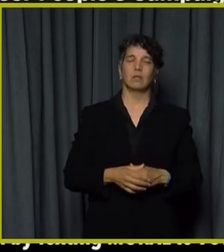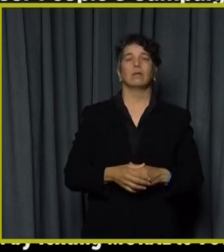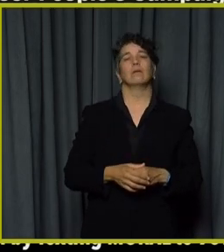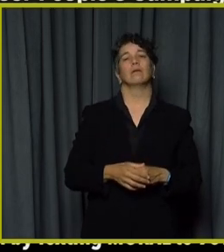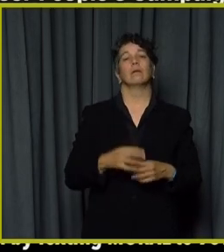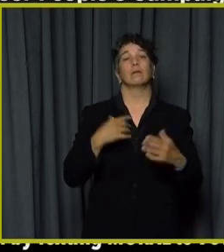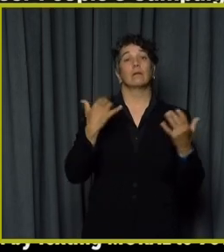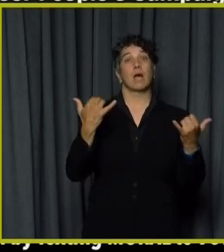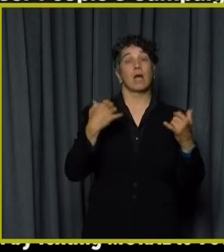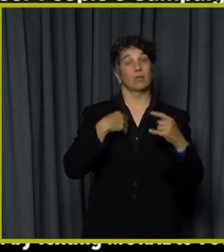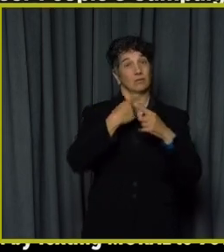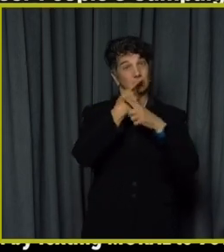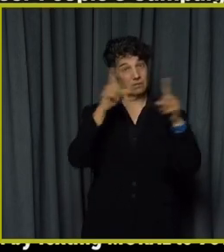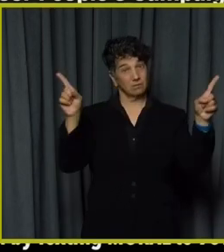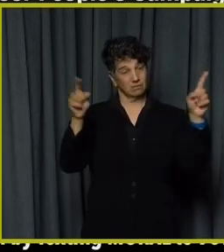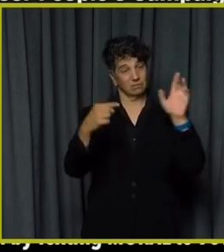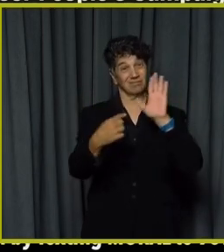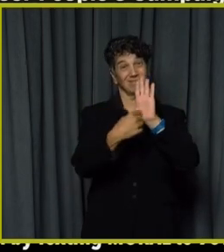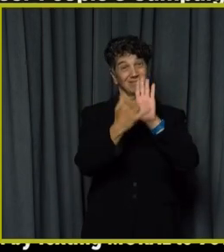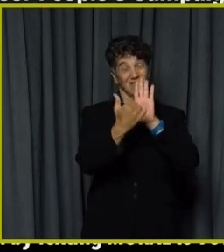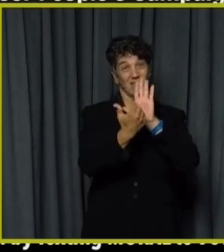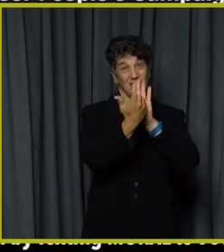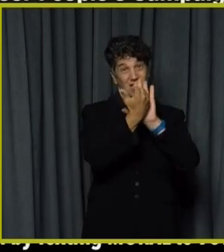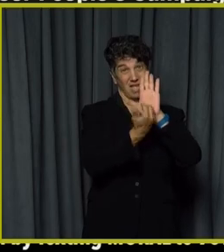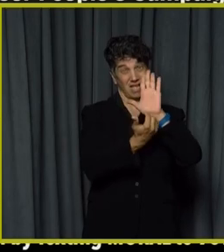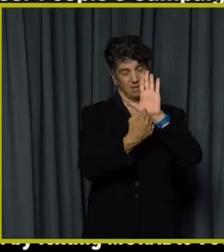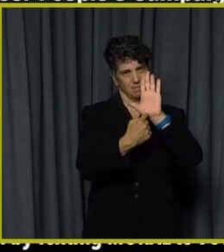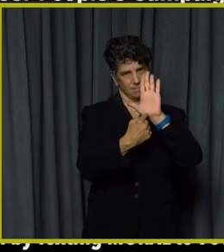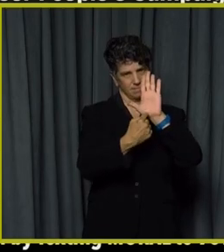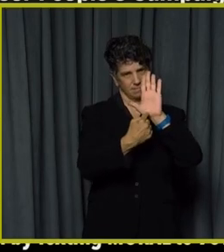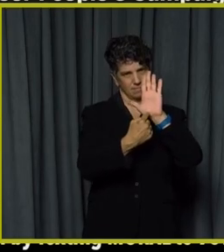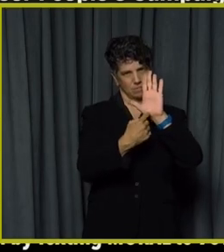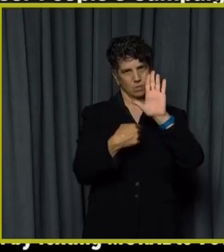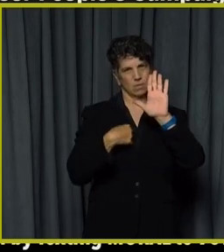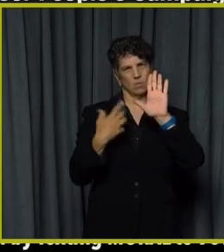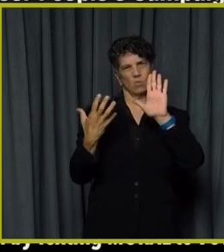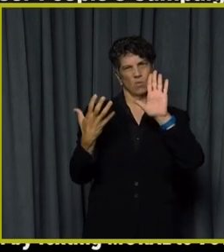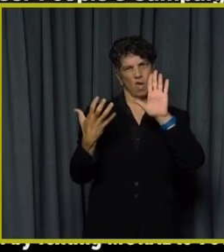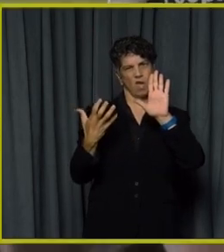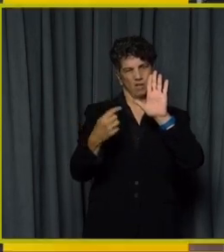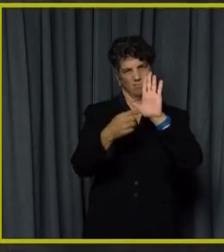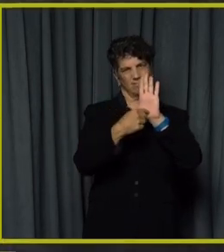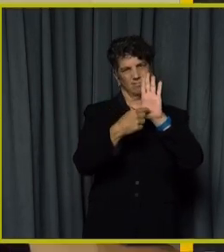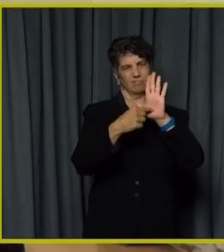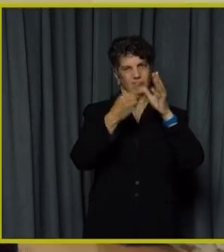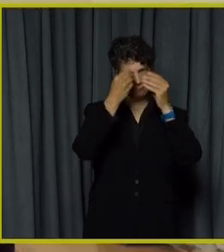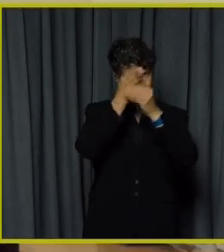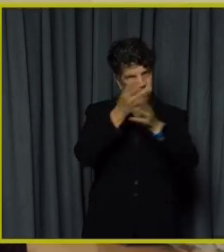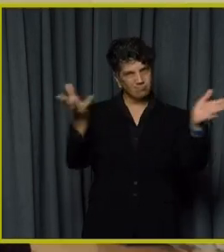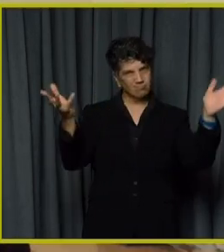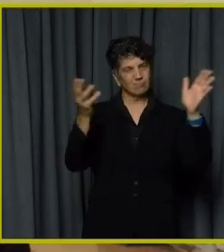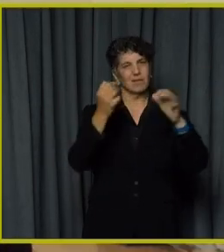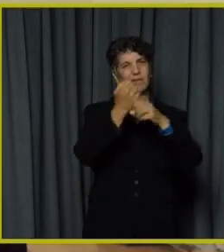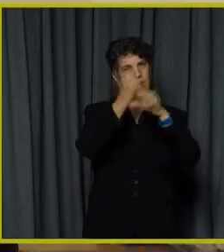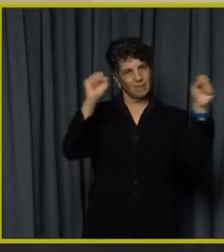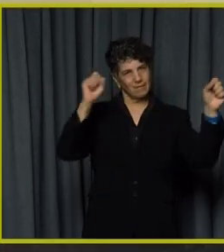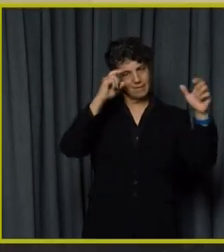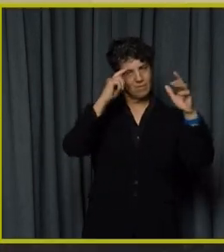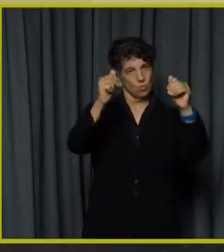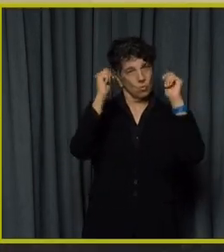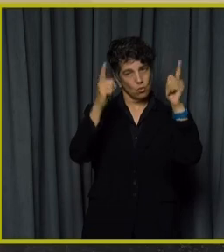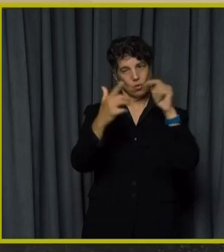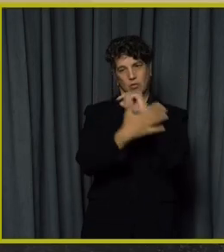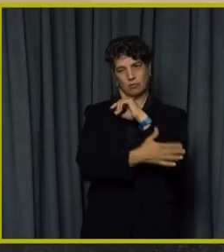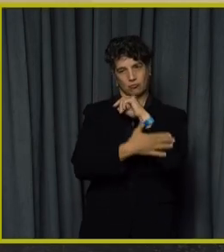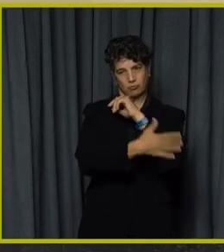the line for mercy. And together we will proclaim liberty throughout the land. Want to salute the